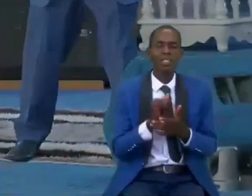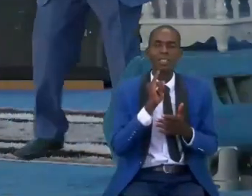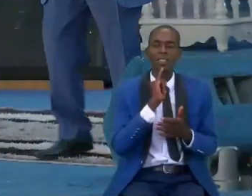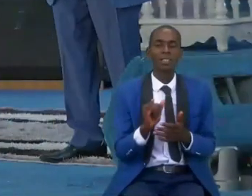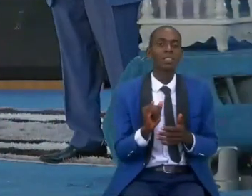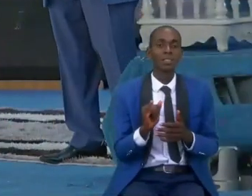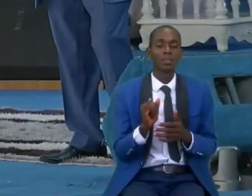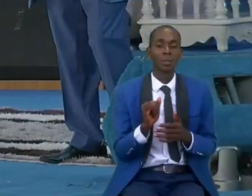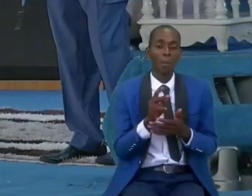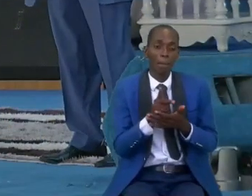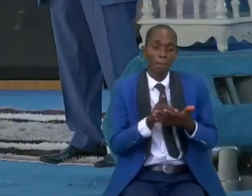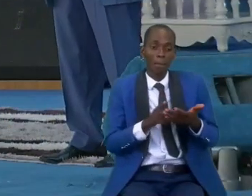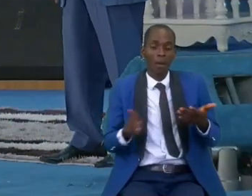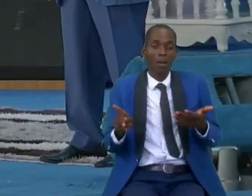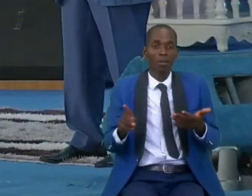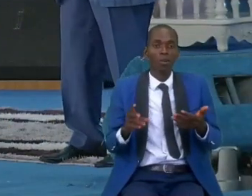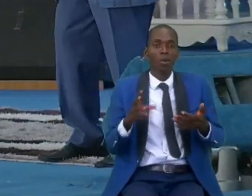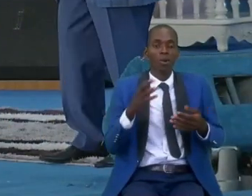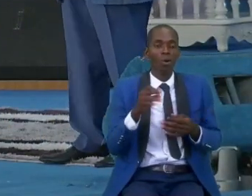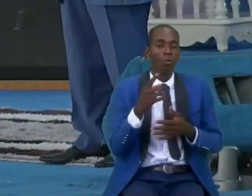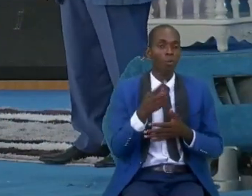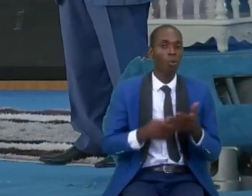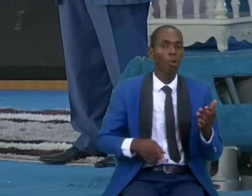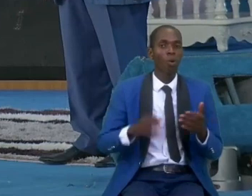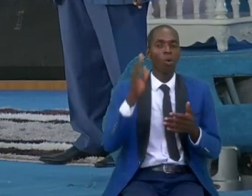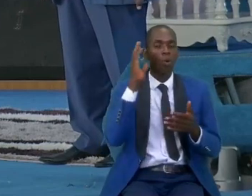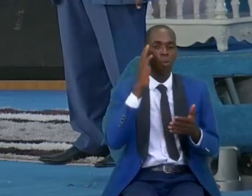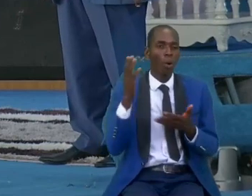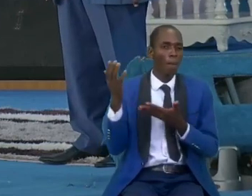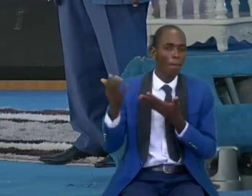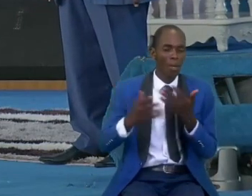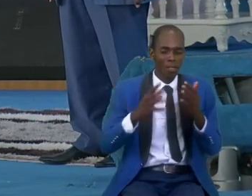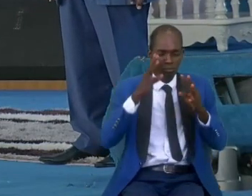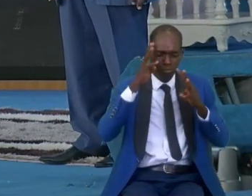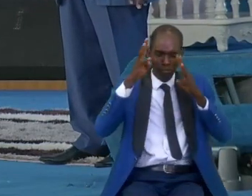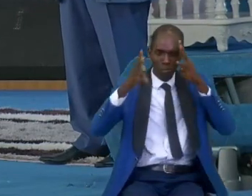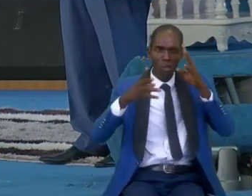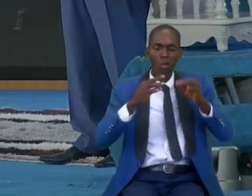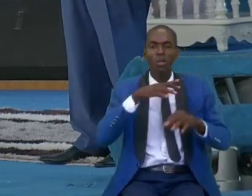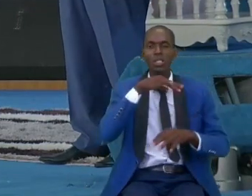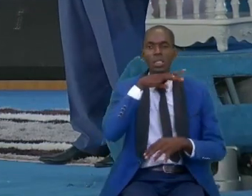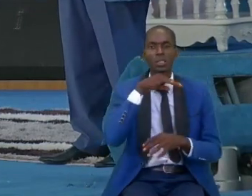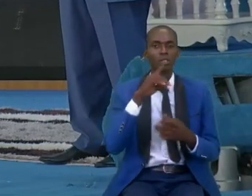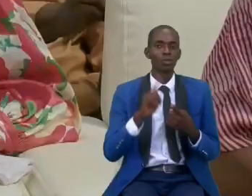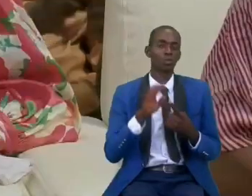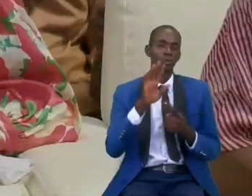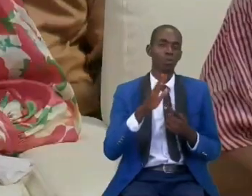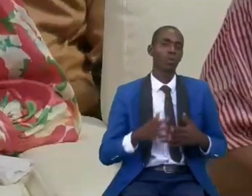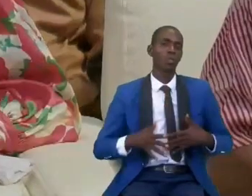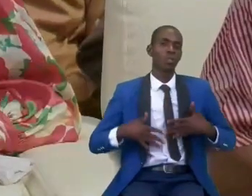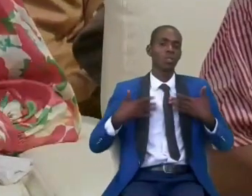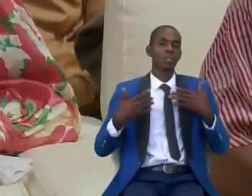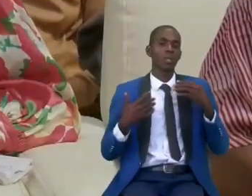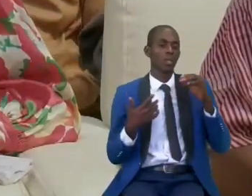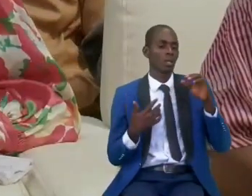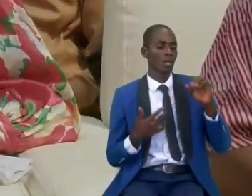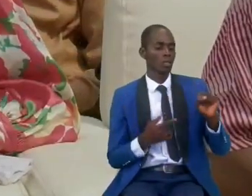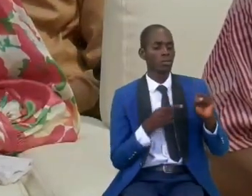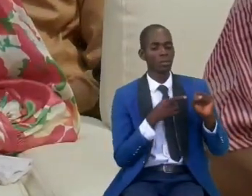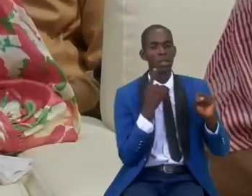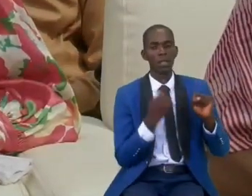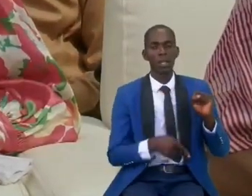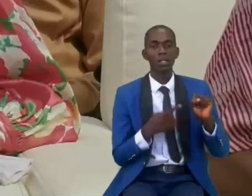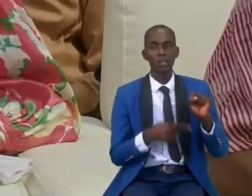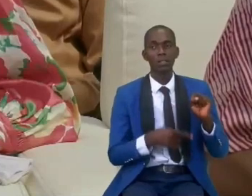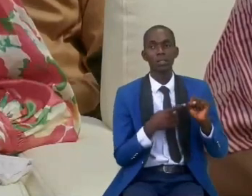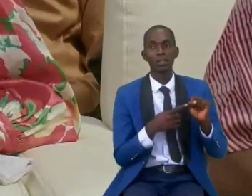inventions of corruption in your life. S, There are many things, you know, that forms,